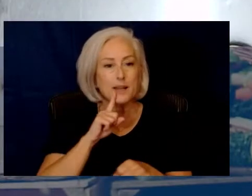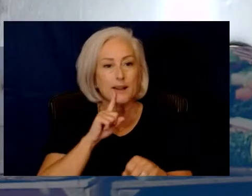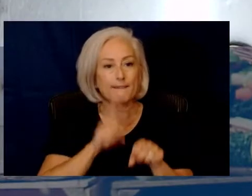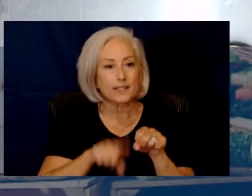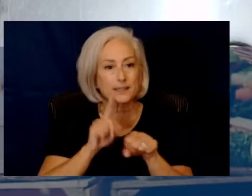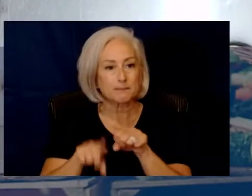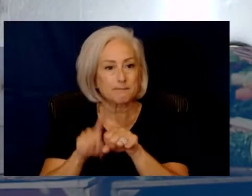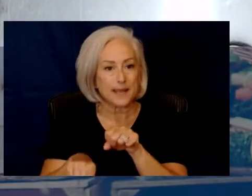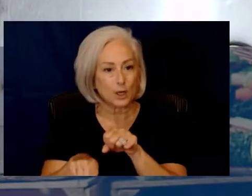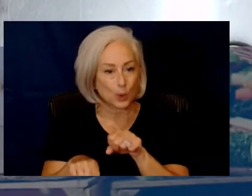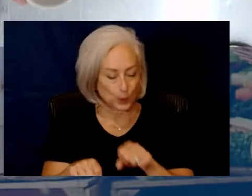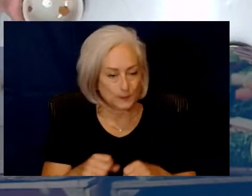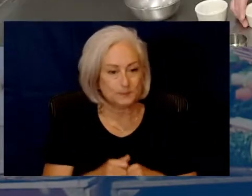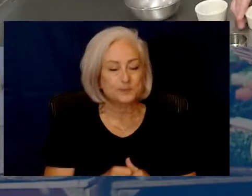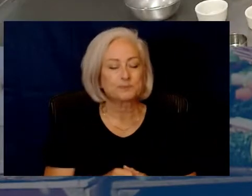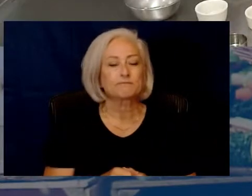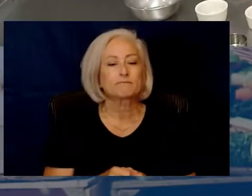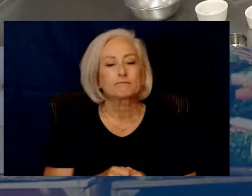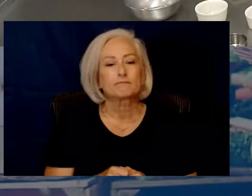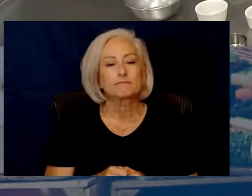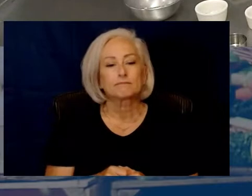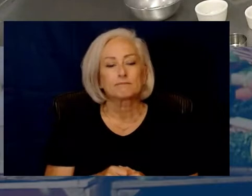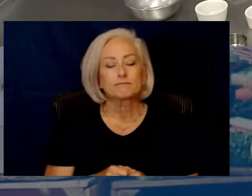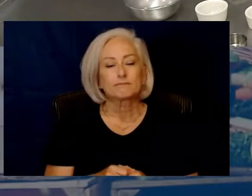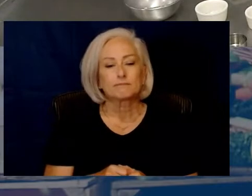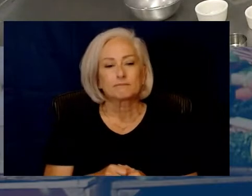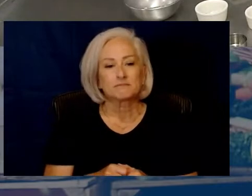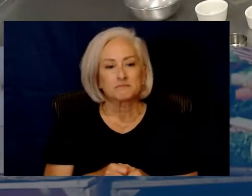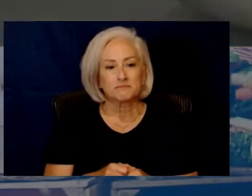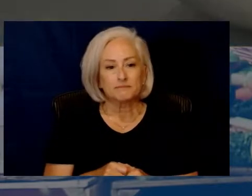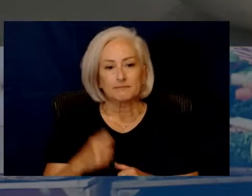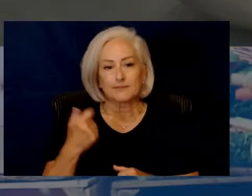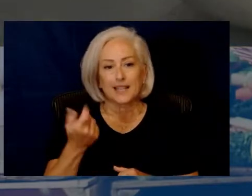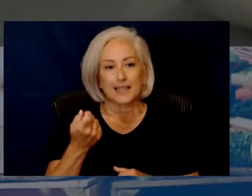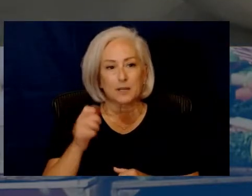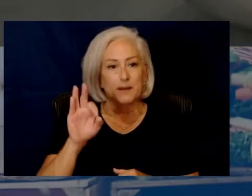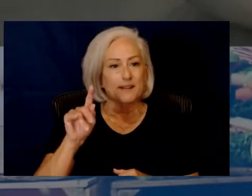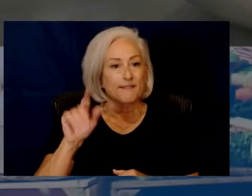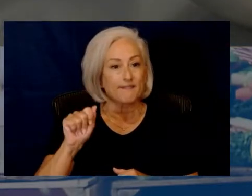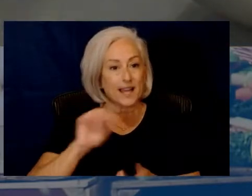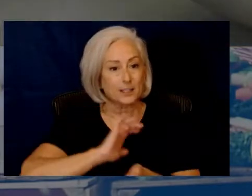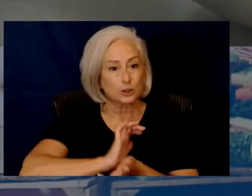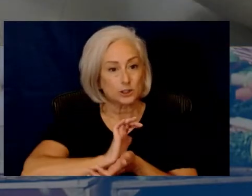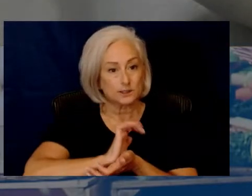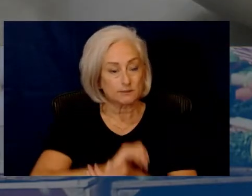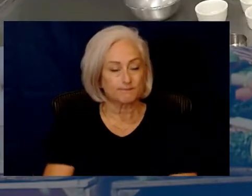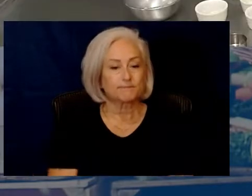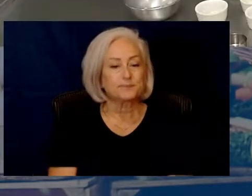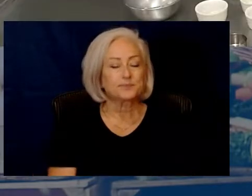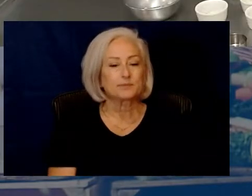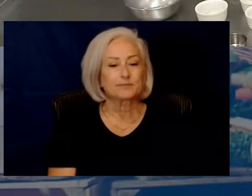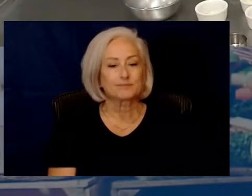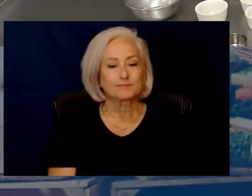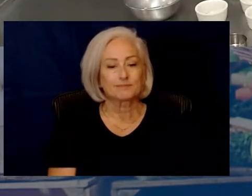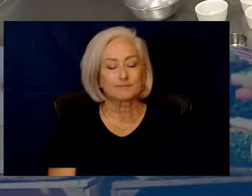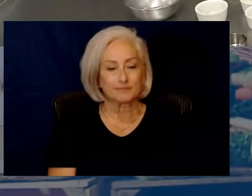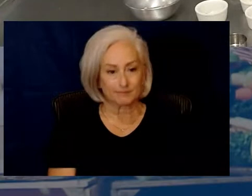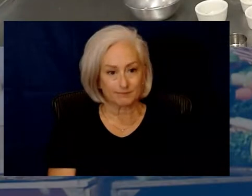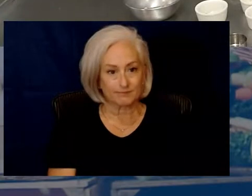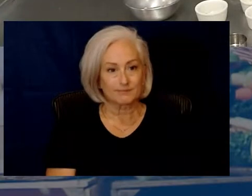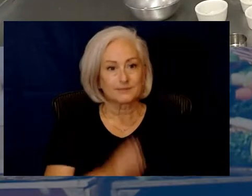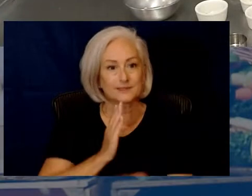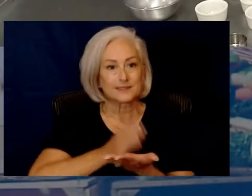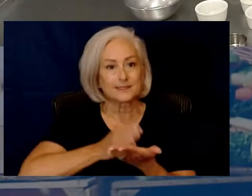a little bit of feta cheese, some diced green